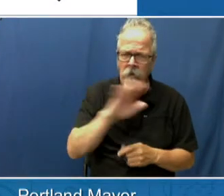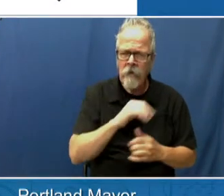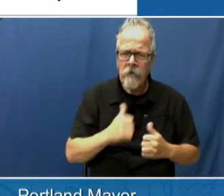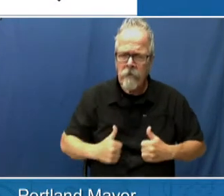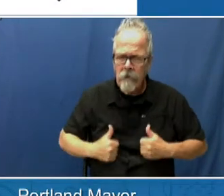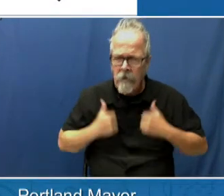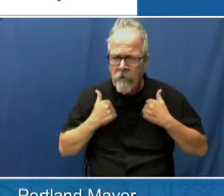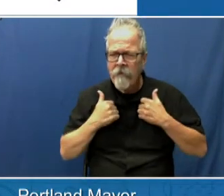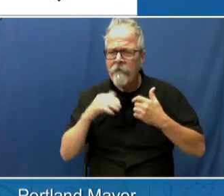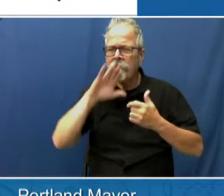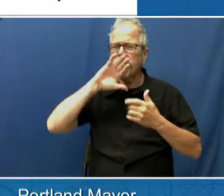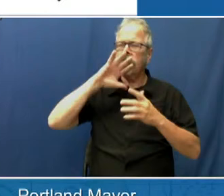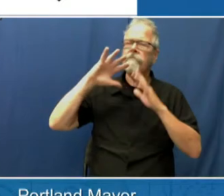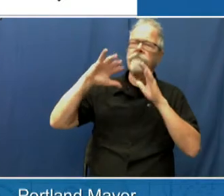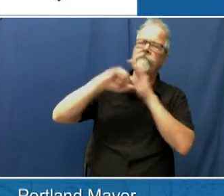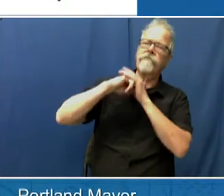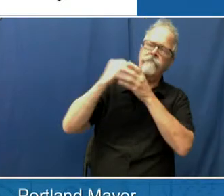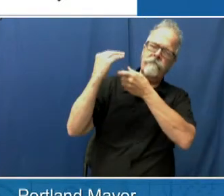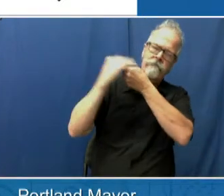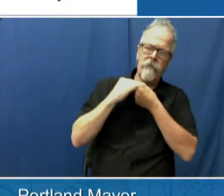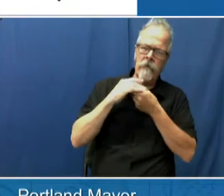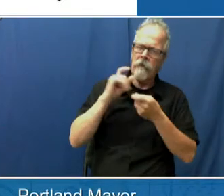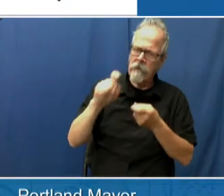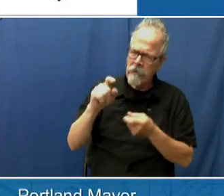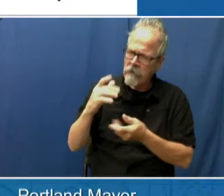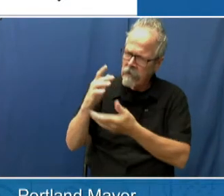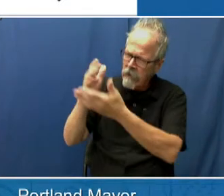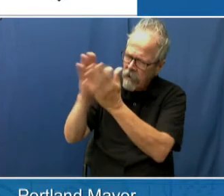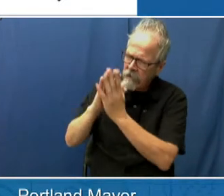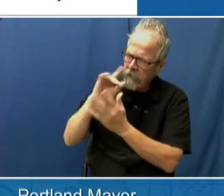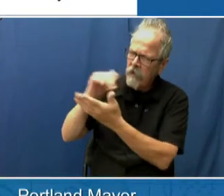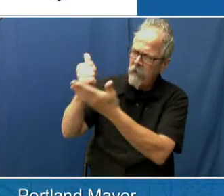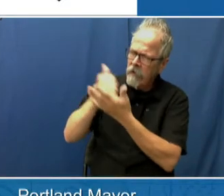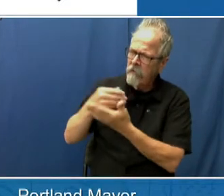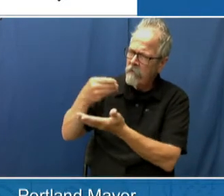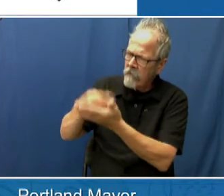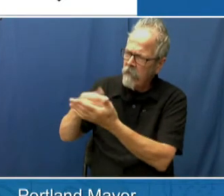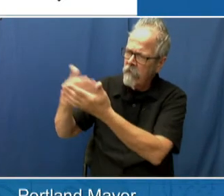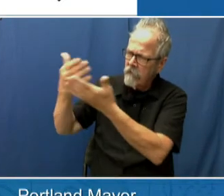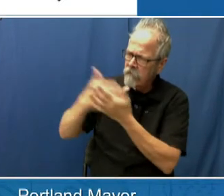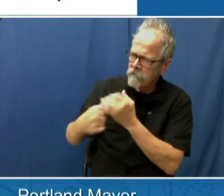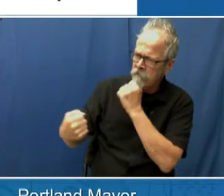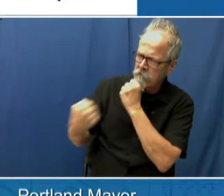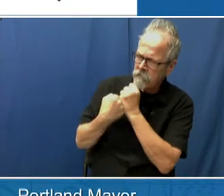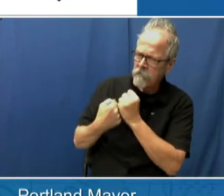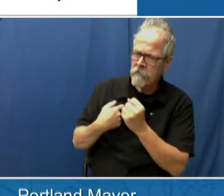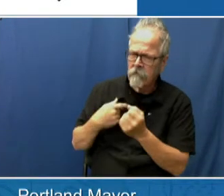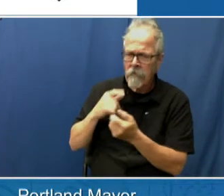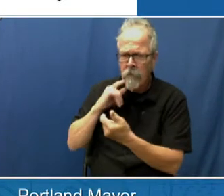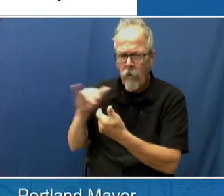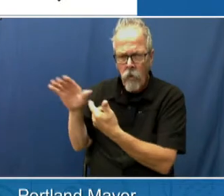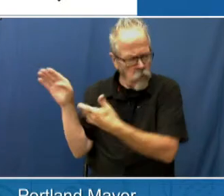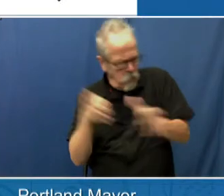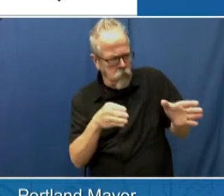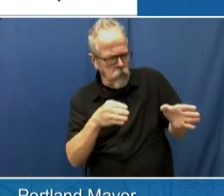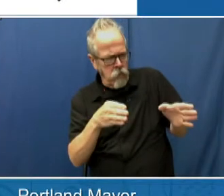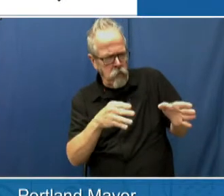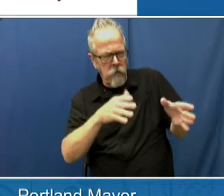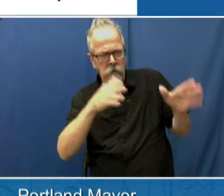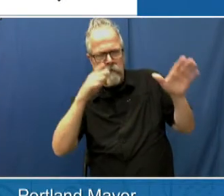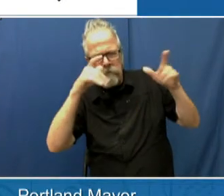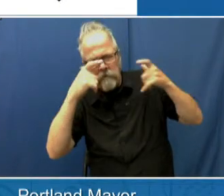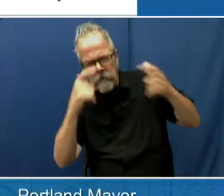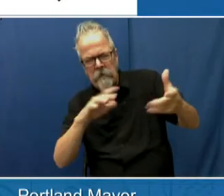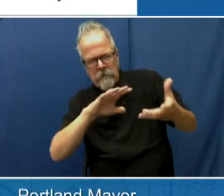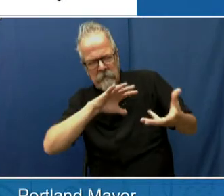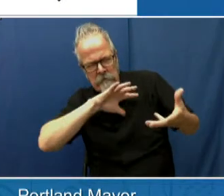life-saving relief, programs, and services that they desperately need at this time. We should be proud of the